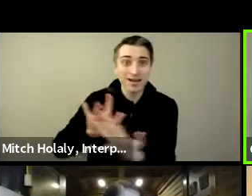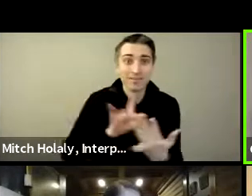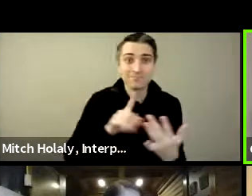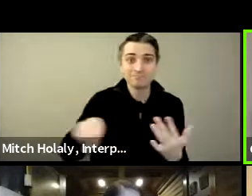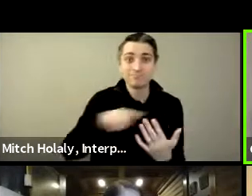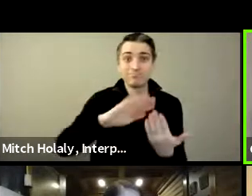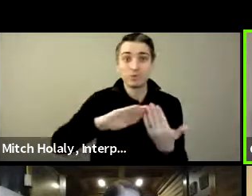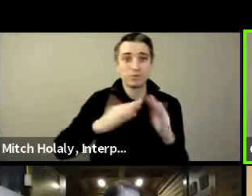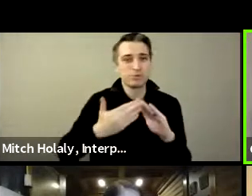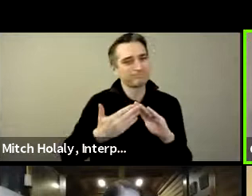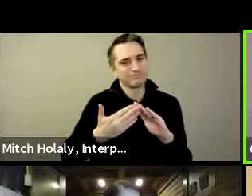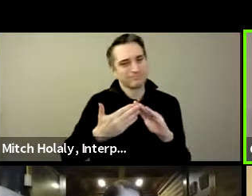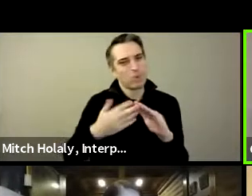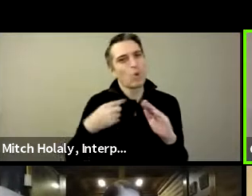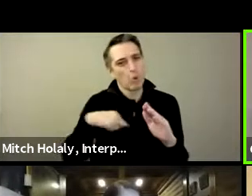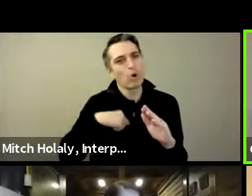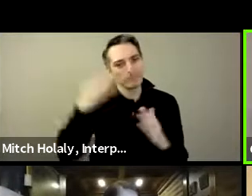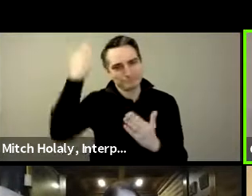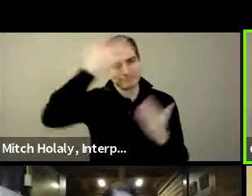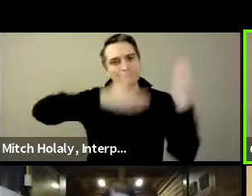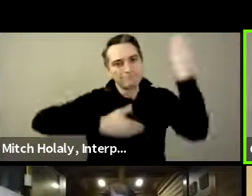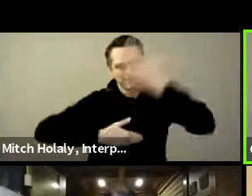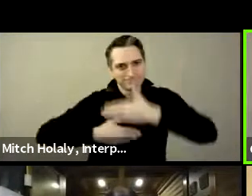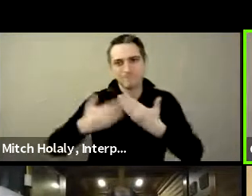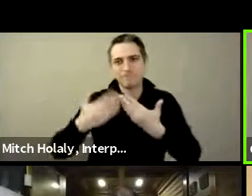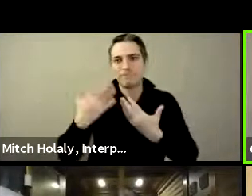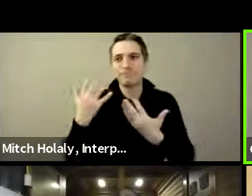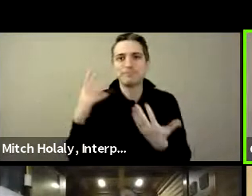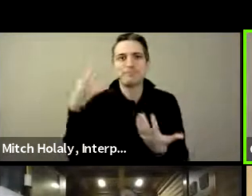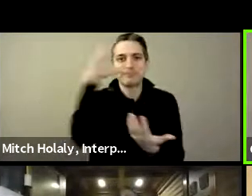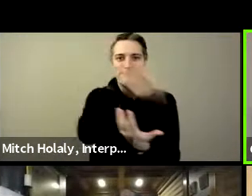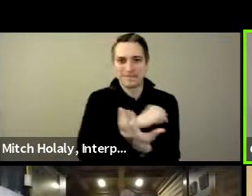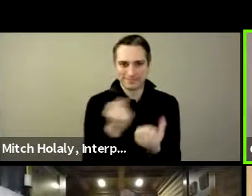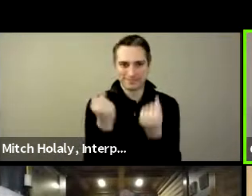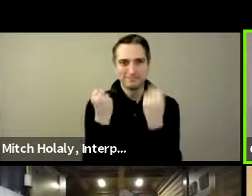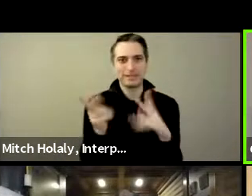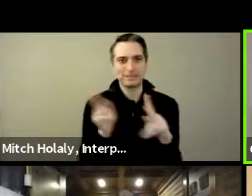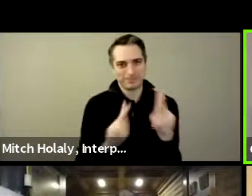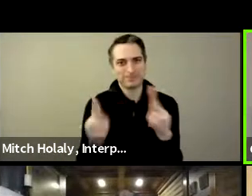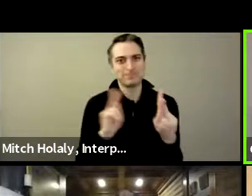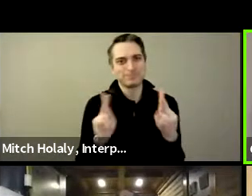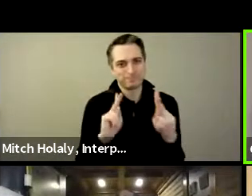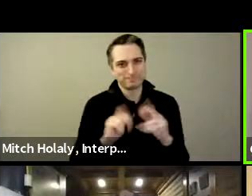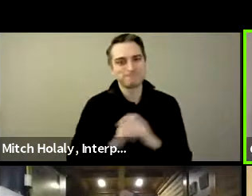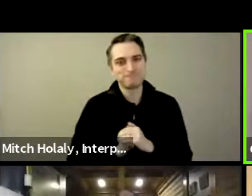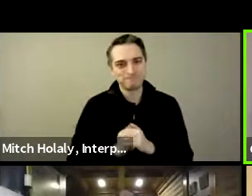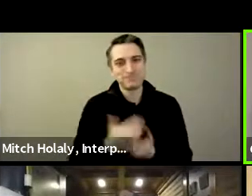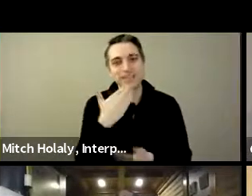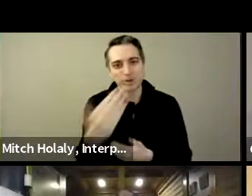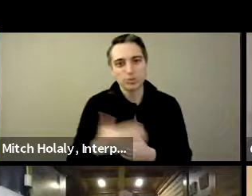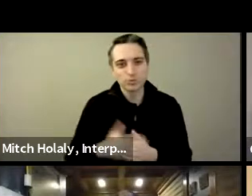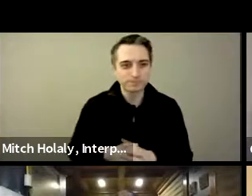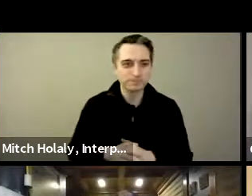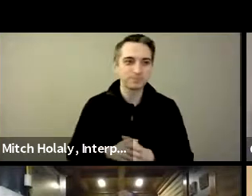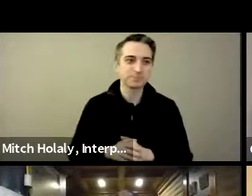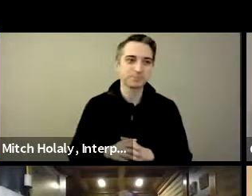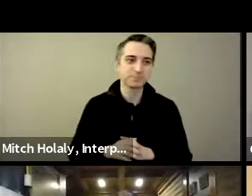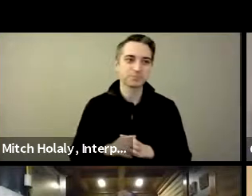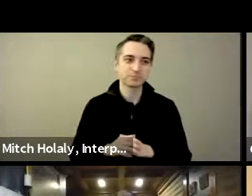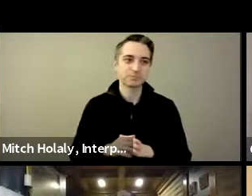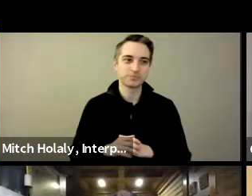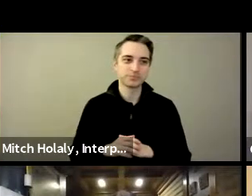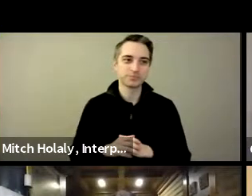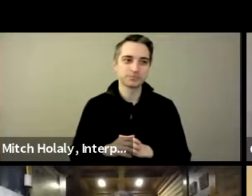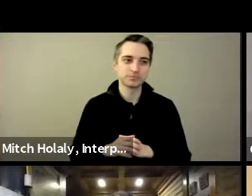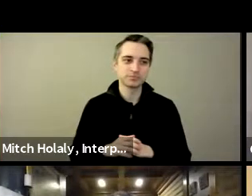think we're leaving a lot of people behind by using the old data. Thank you. Thank you. And as I mentioned,